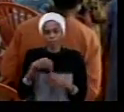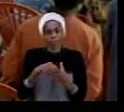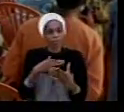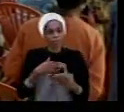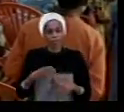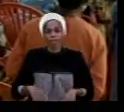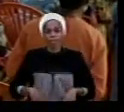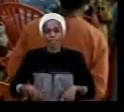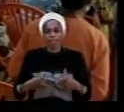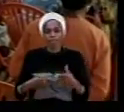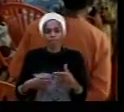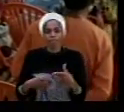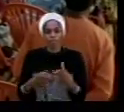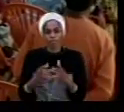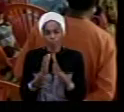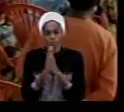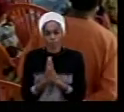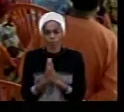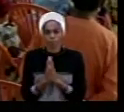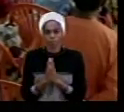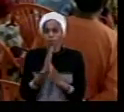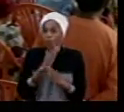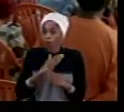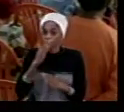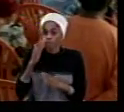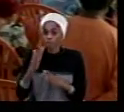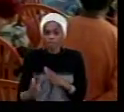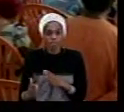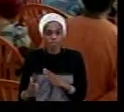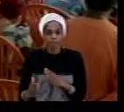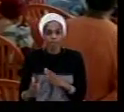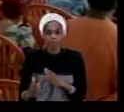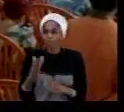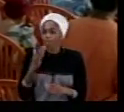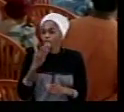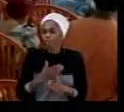life. Totally, completely.